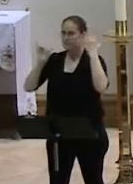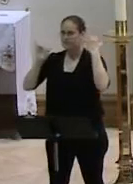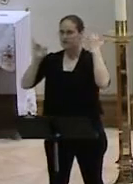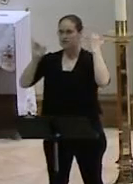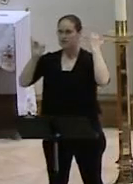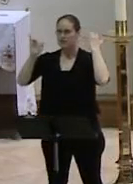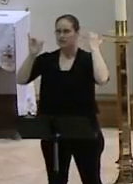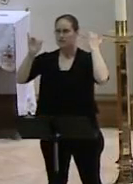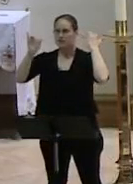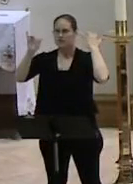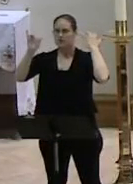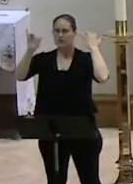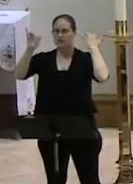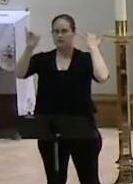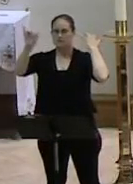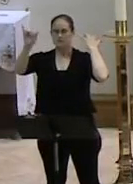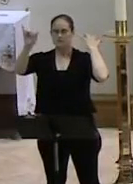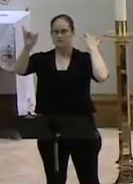forever.